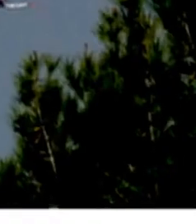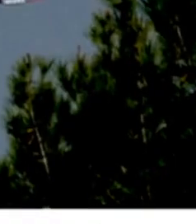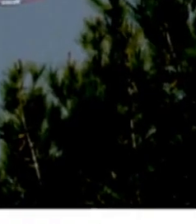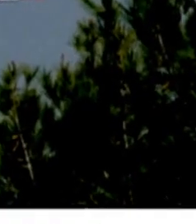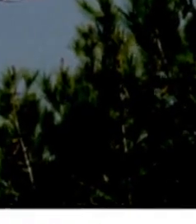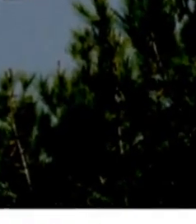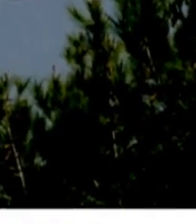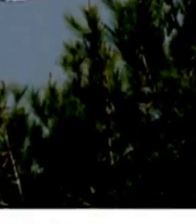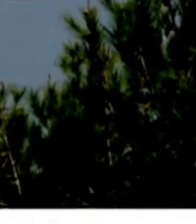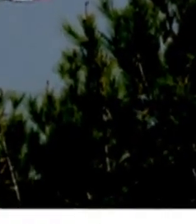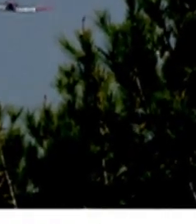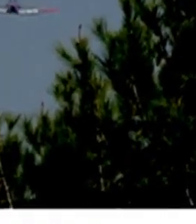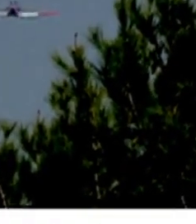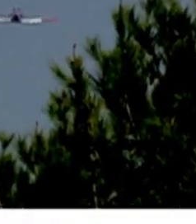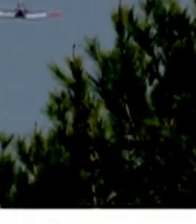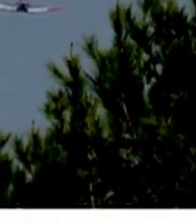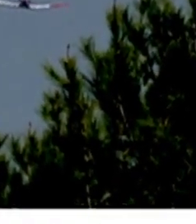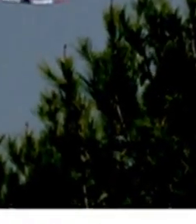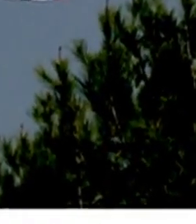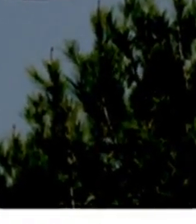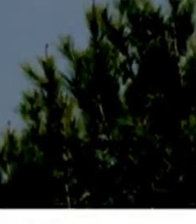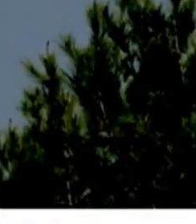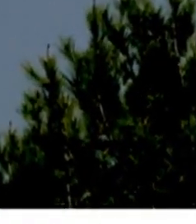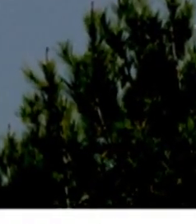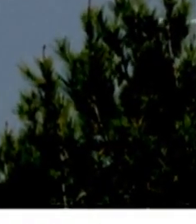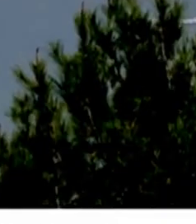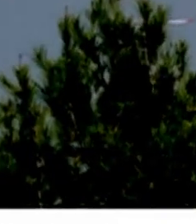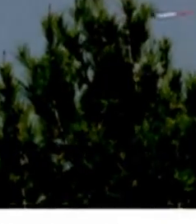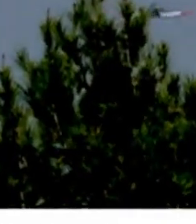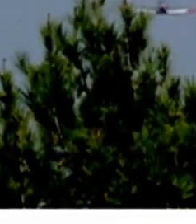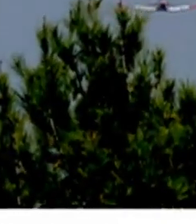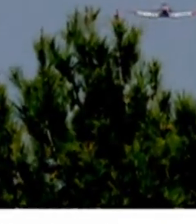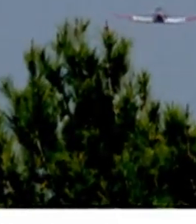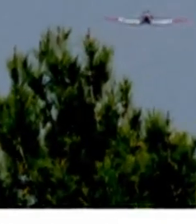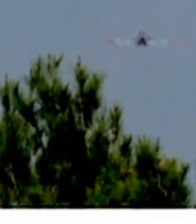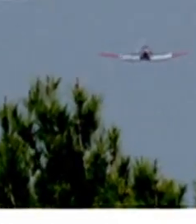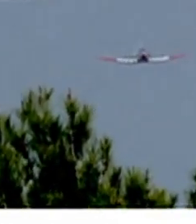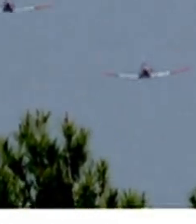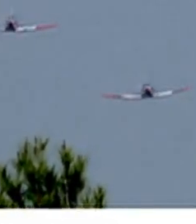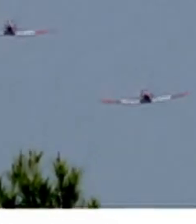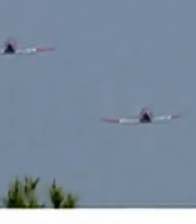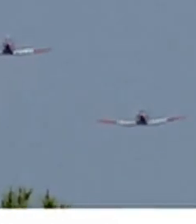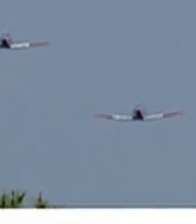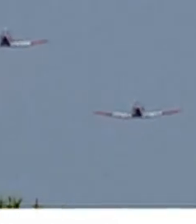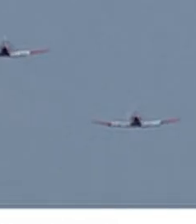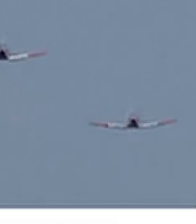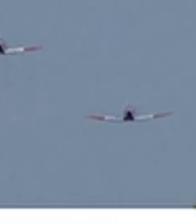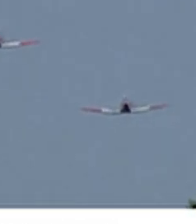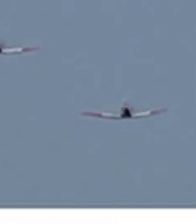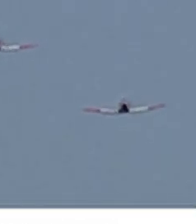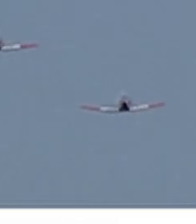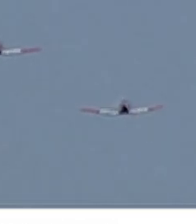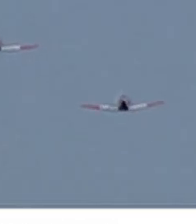been seen in supplying humanitarian relief in Southern Africa of late. The pilots in this aircraft